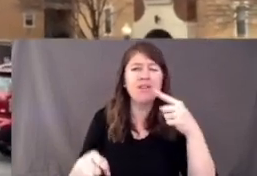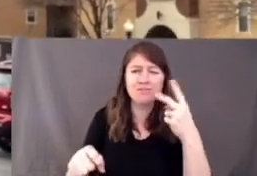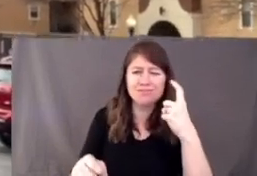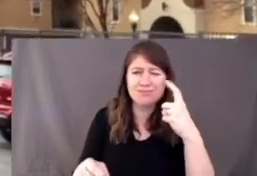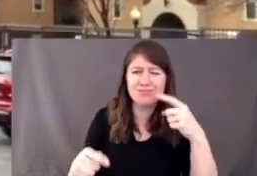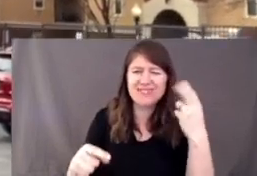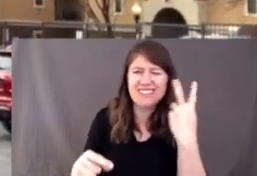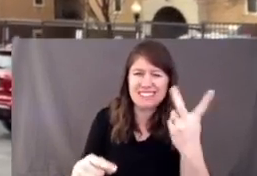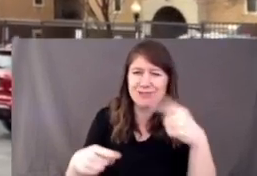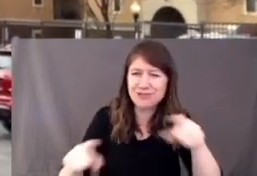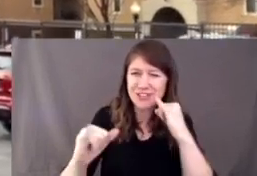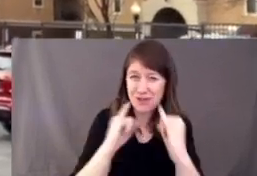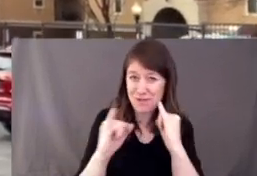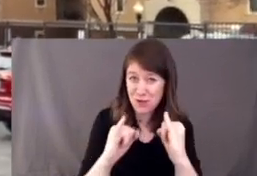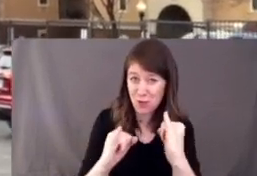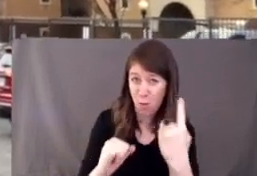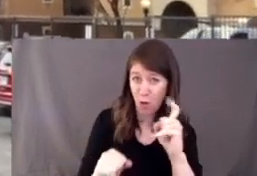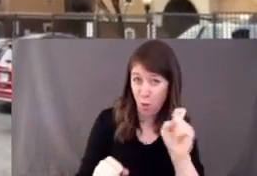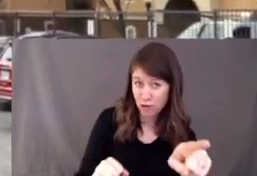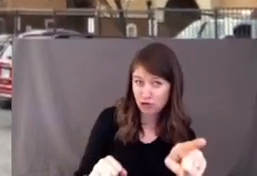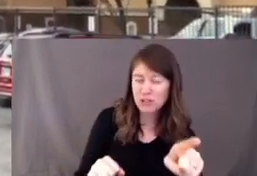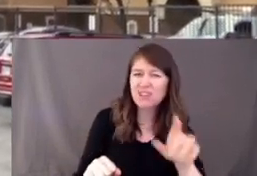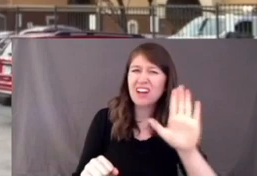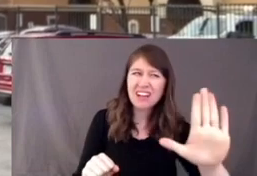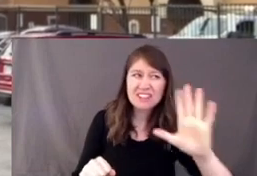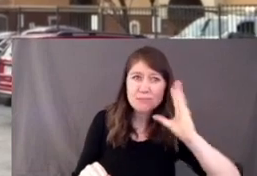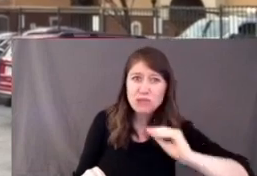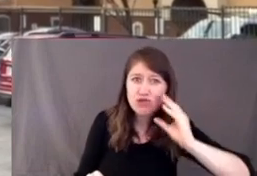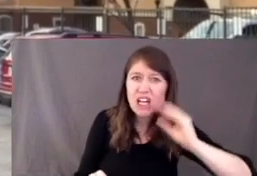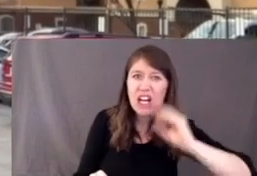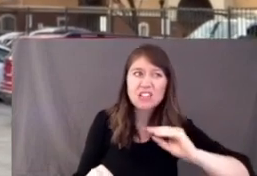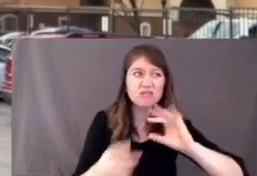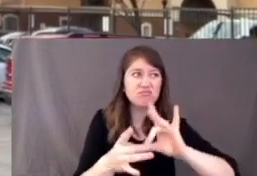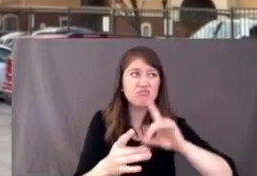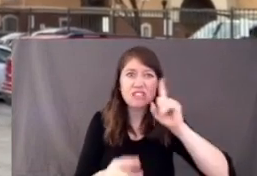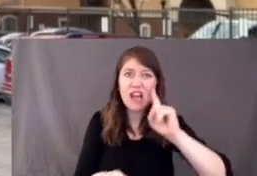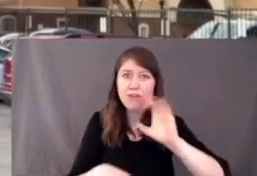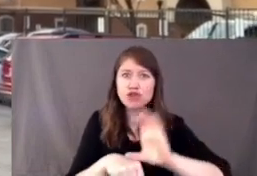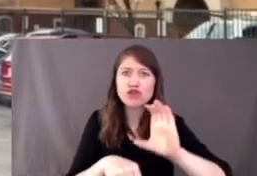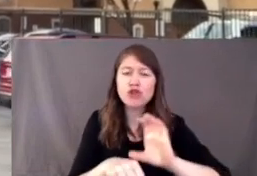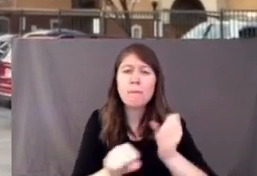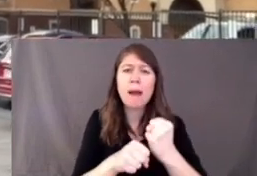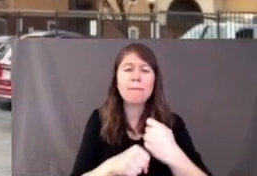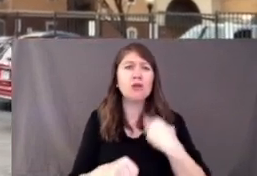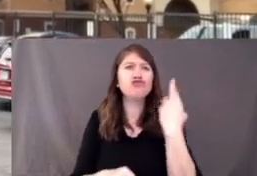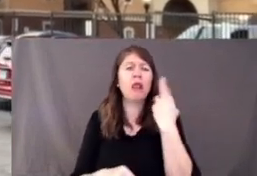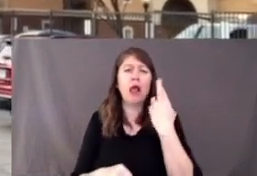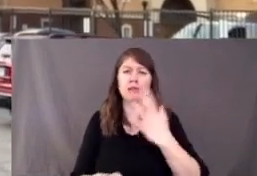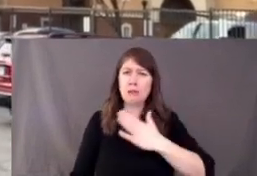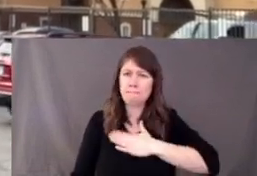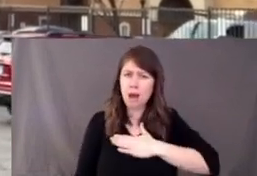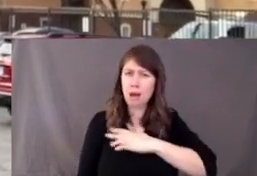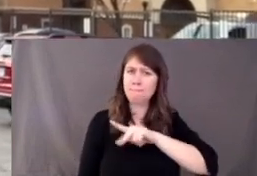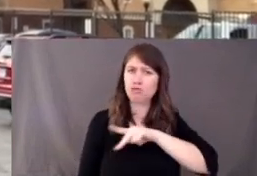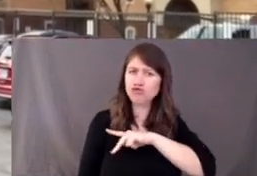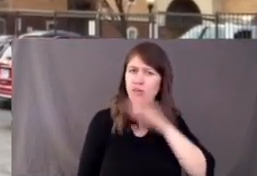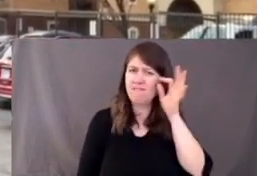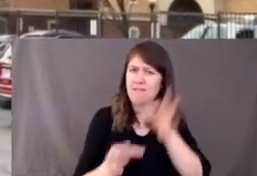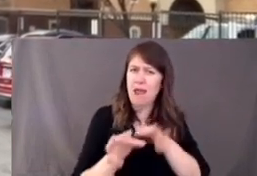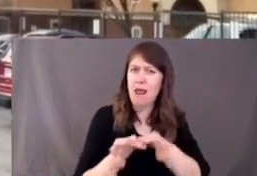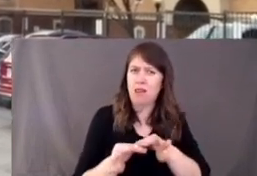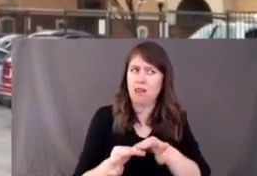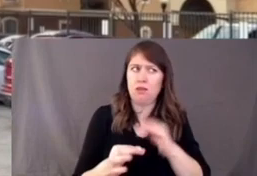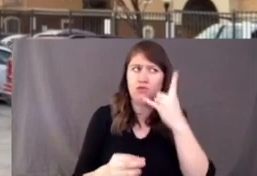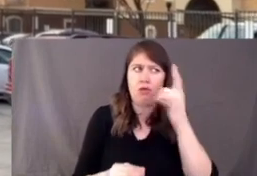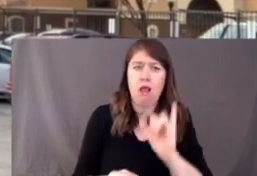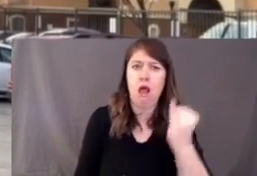there, hearing about the experiences inside a deaf church made me wonder what my own personal faith would be like if